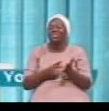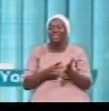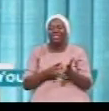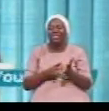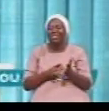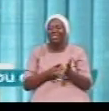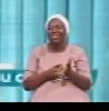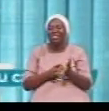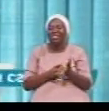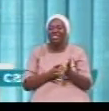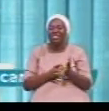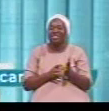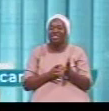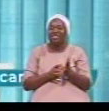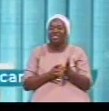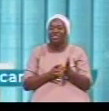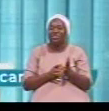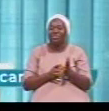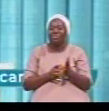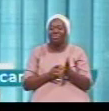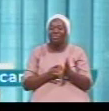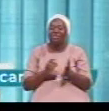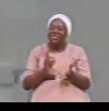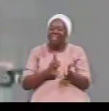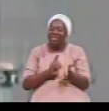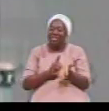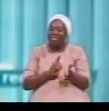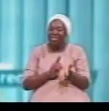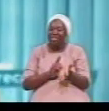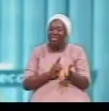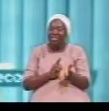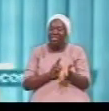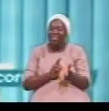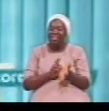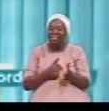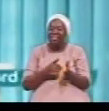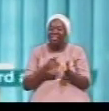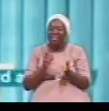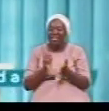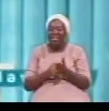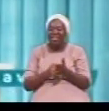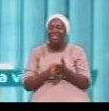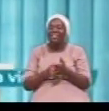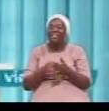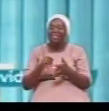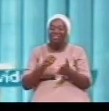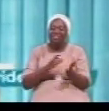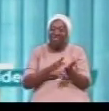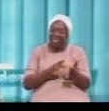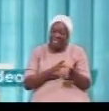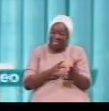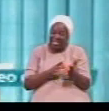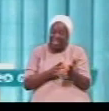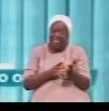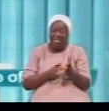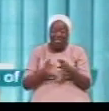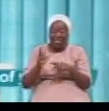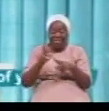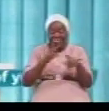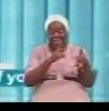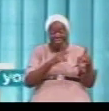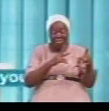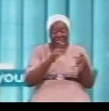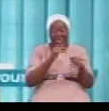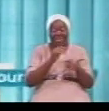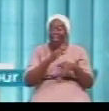They're difficult to treat. Is it for treatment? Consultation, medication, supervision, and all